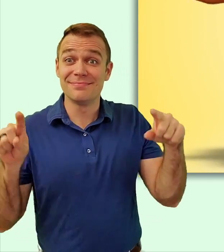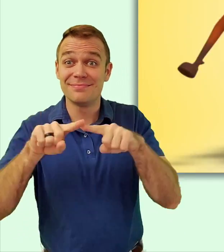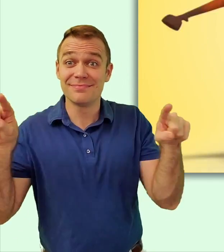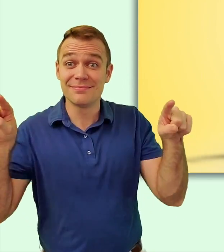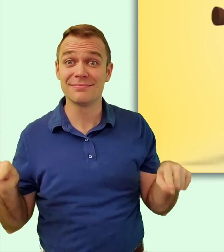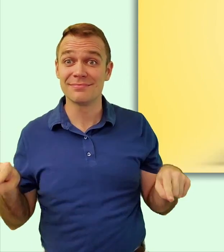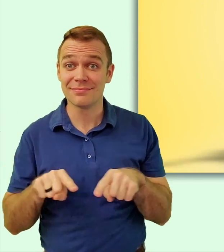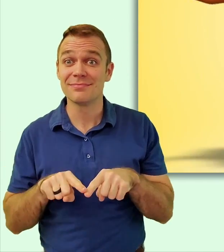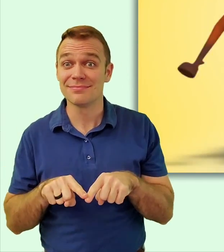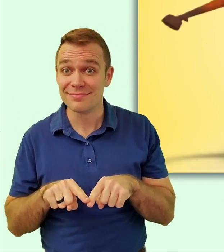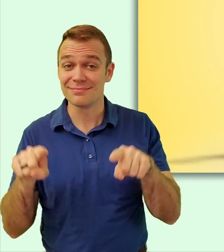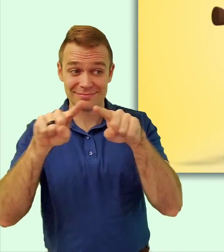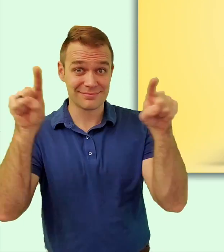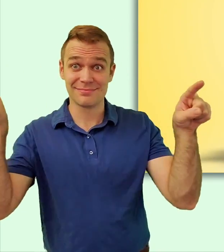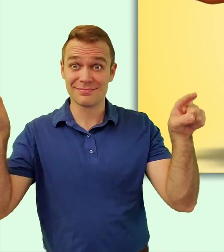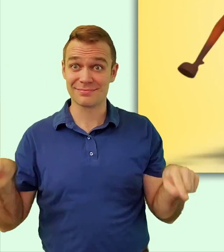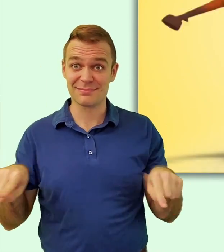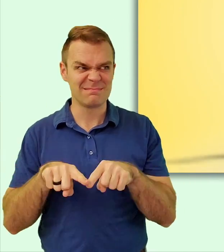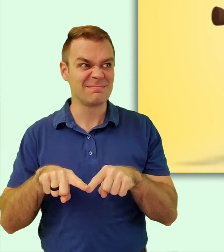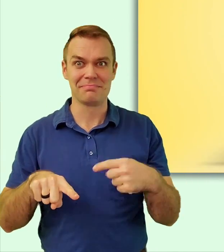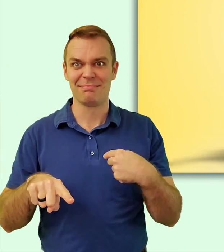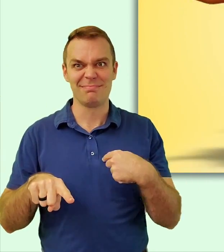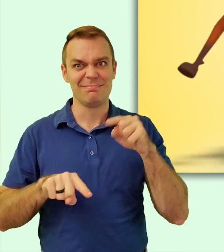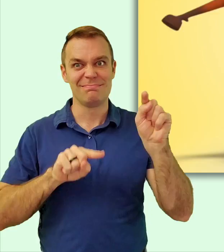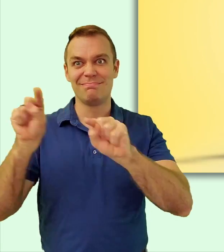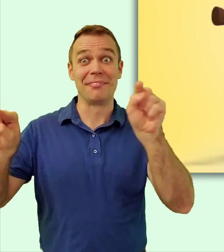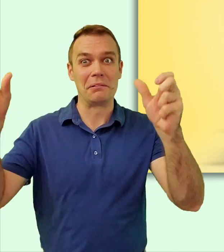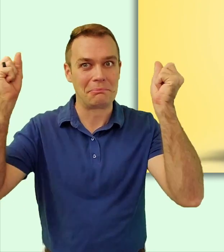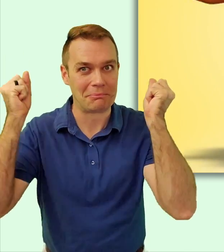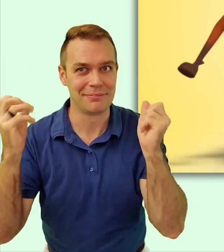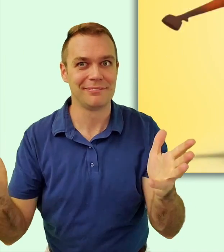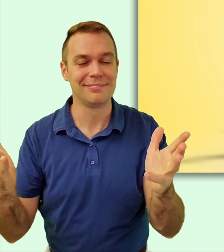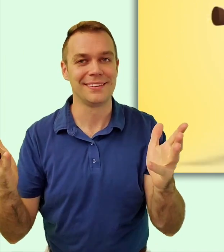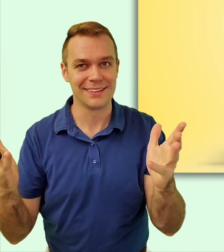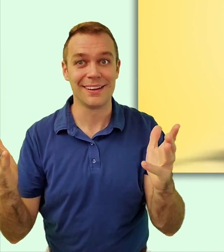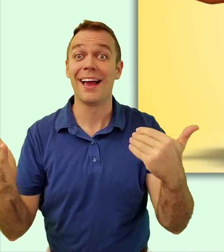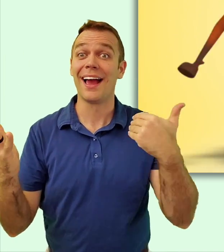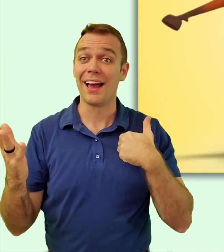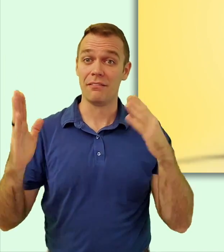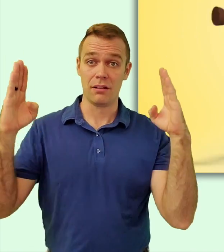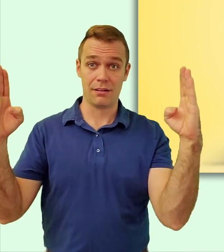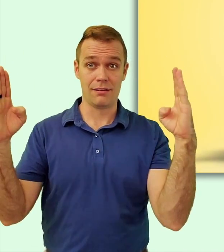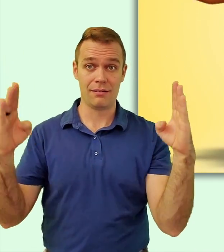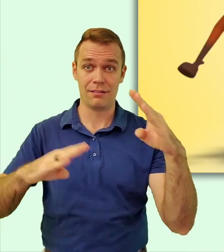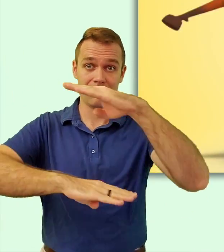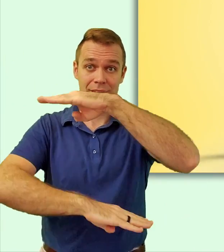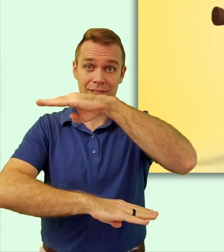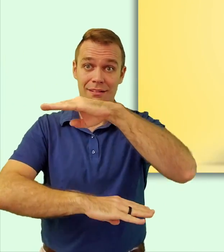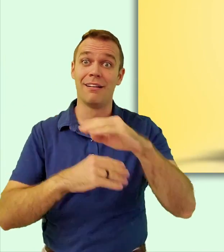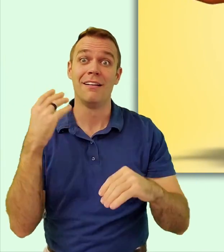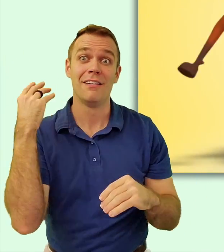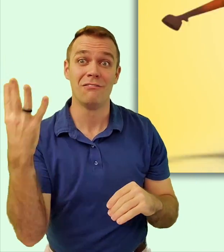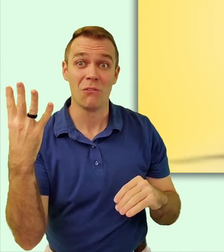I'm a square, I'm a square. You can see me everywhere. I have